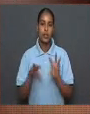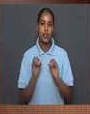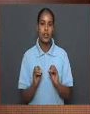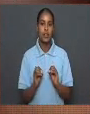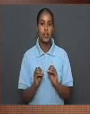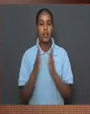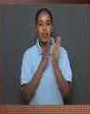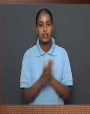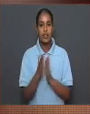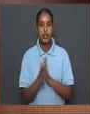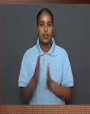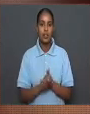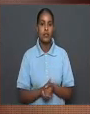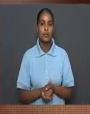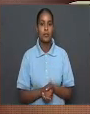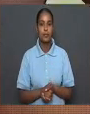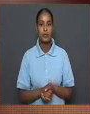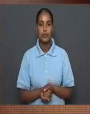Students, let's get ready.